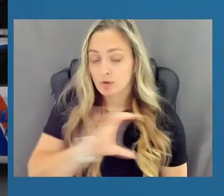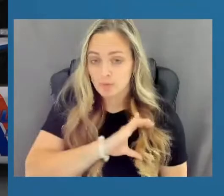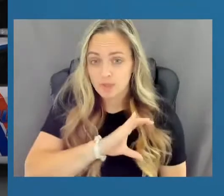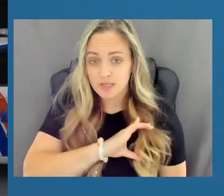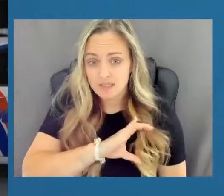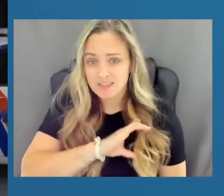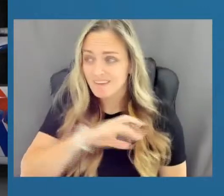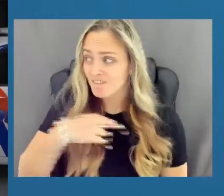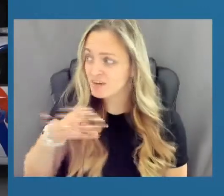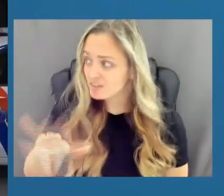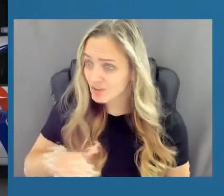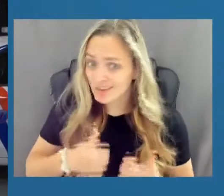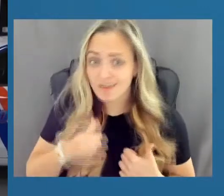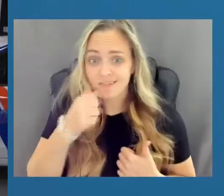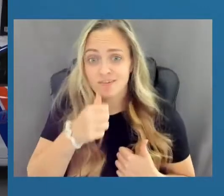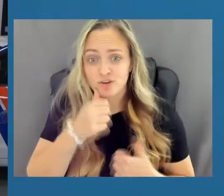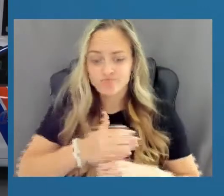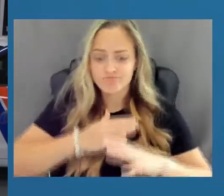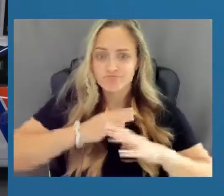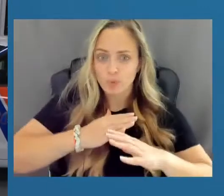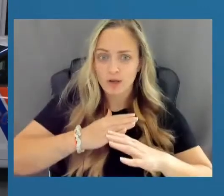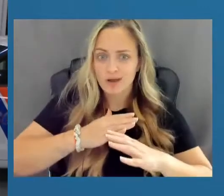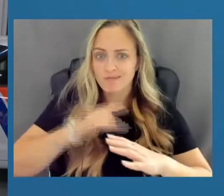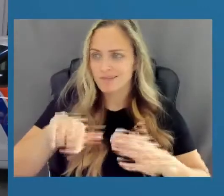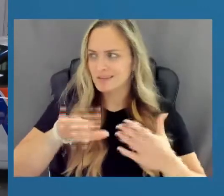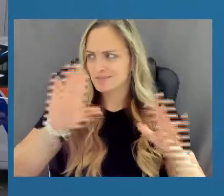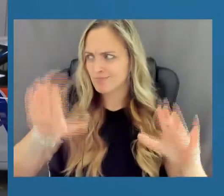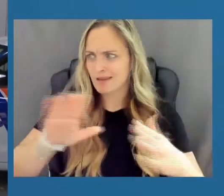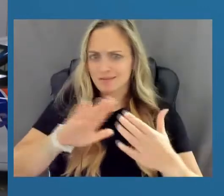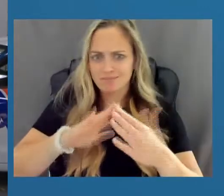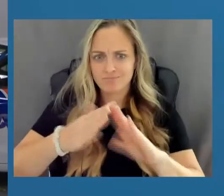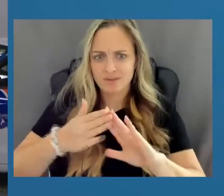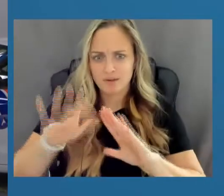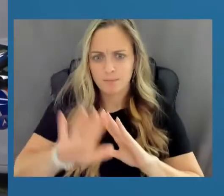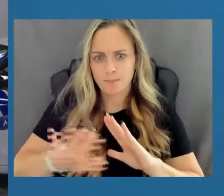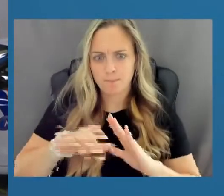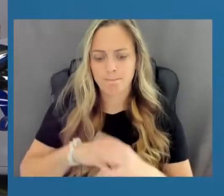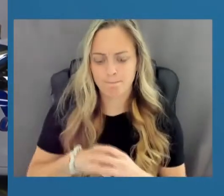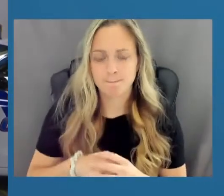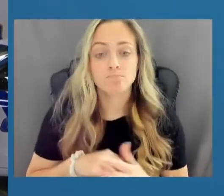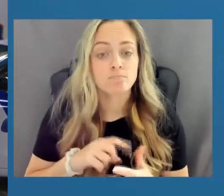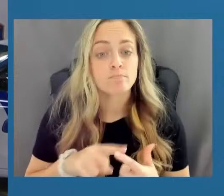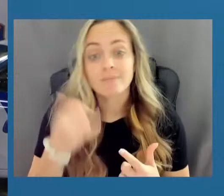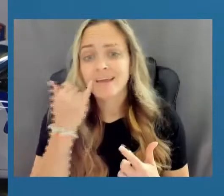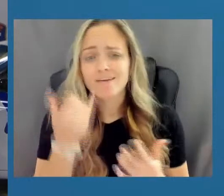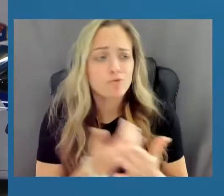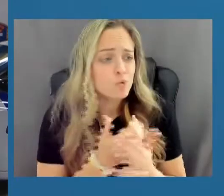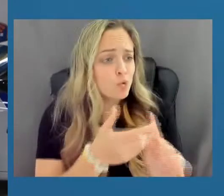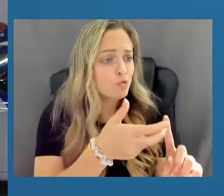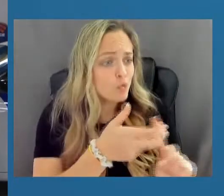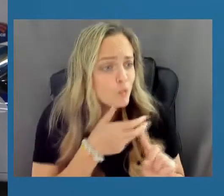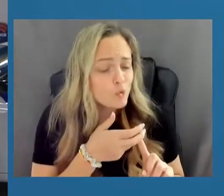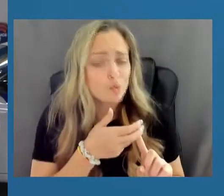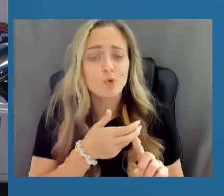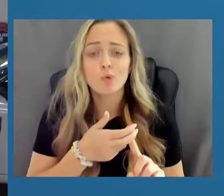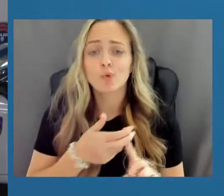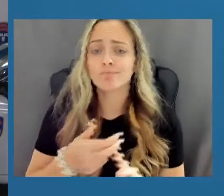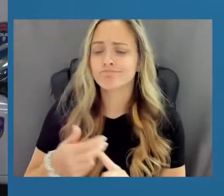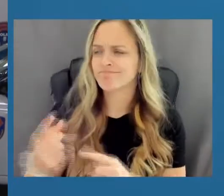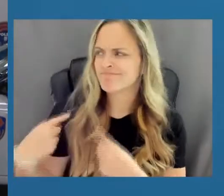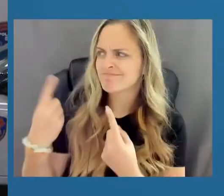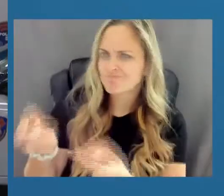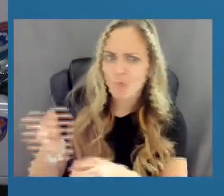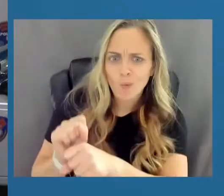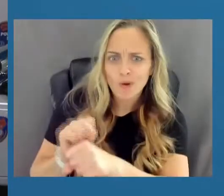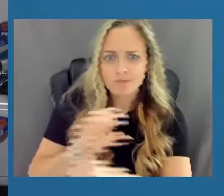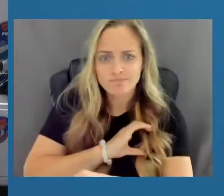on the line every day to protect this incredible county. And whether you're a new recruit or a veteran officer, I want to thank all of you for